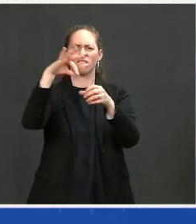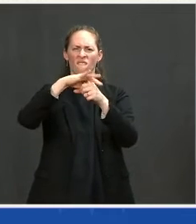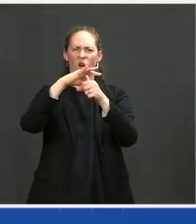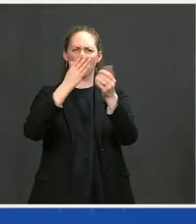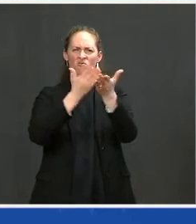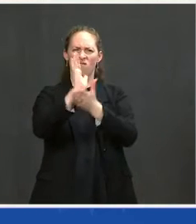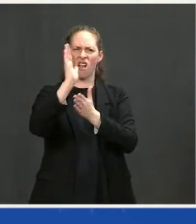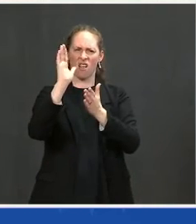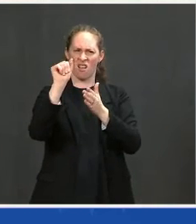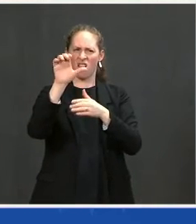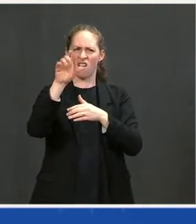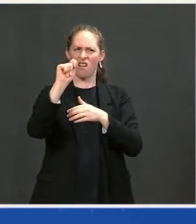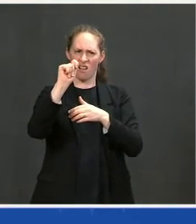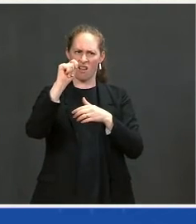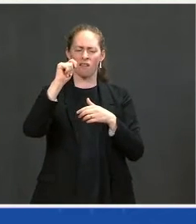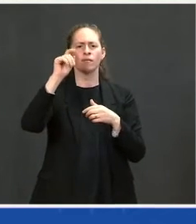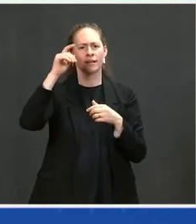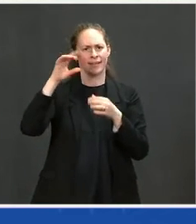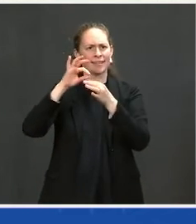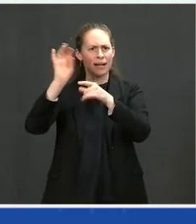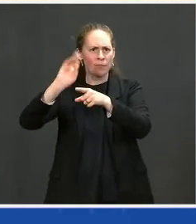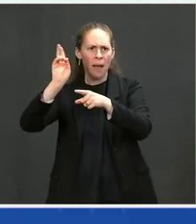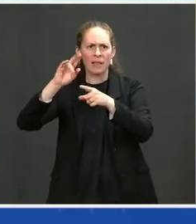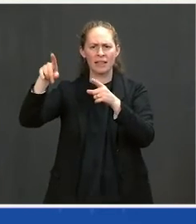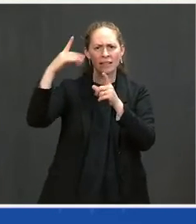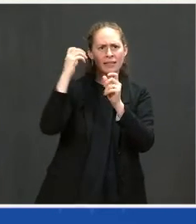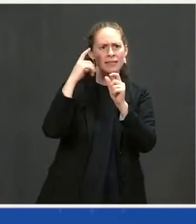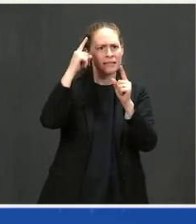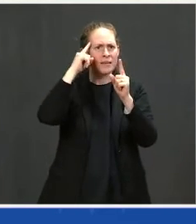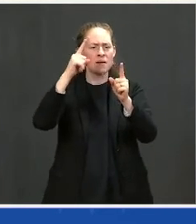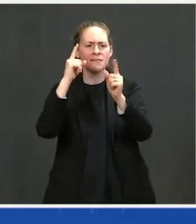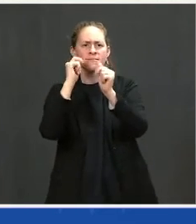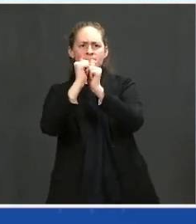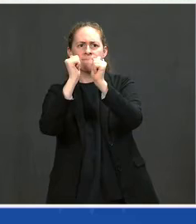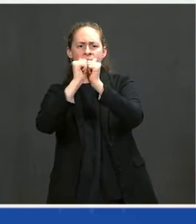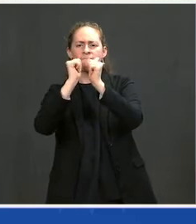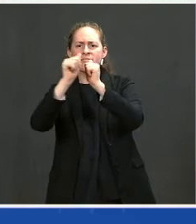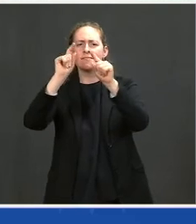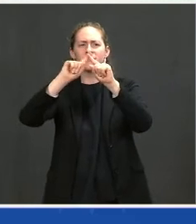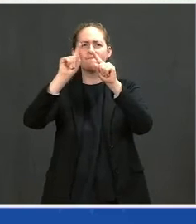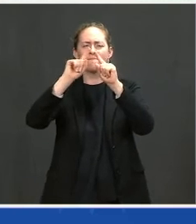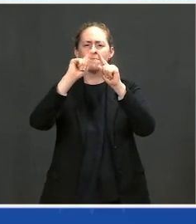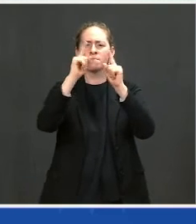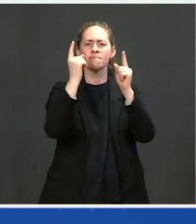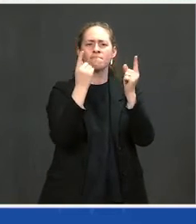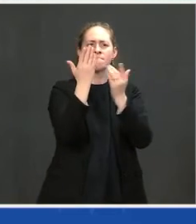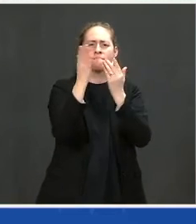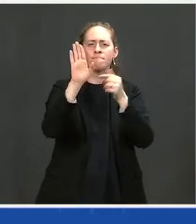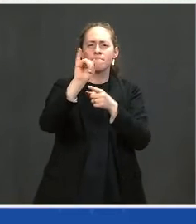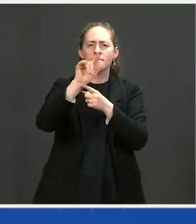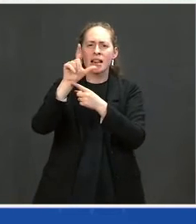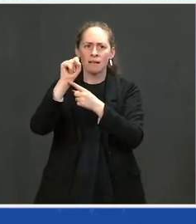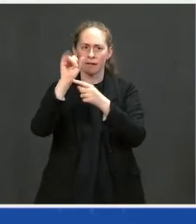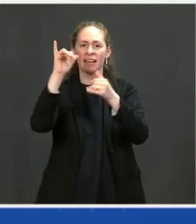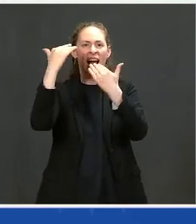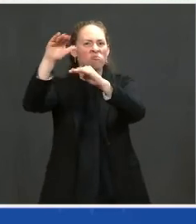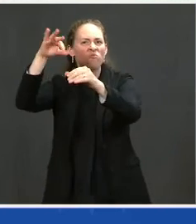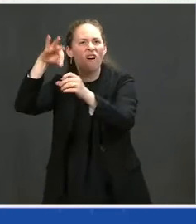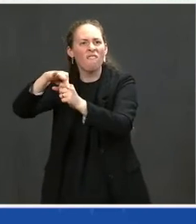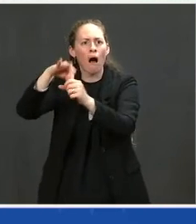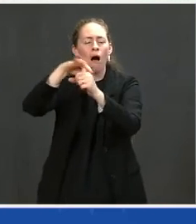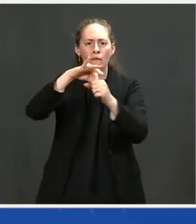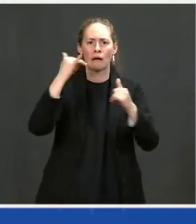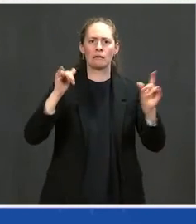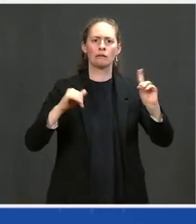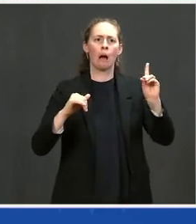are working to pass bills that would restrict voting, particularly Democrats fear impacting minority voters and young voters, the